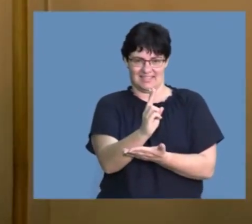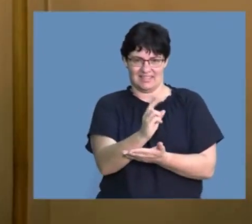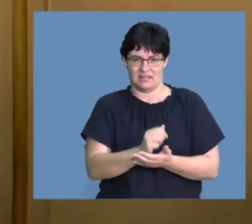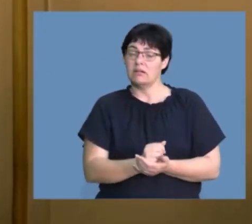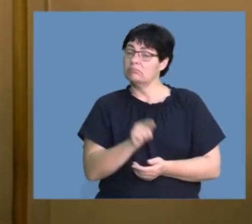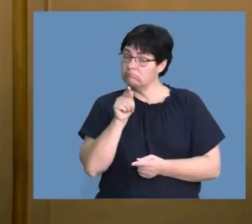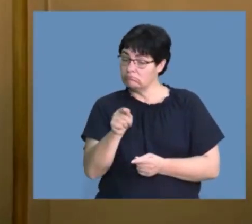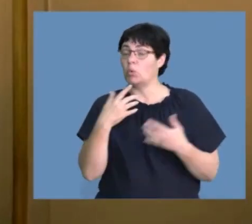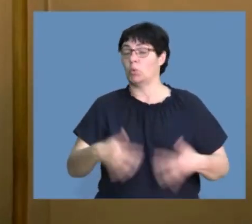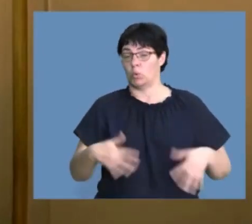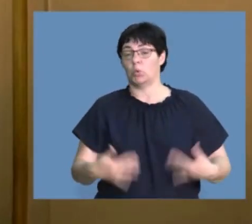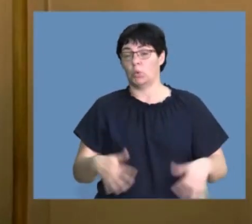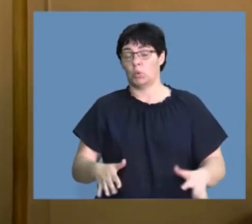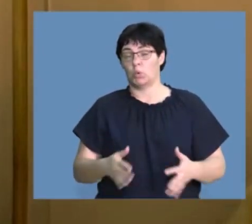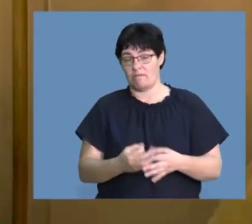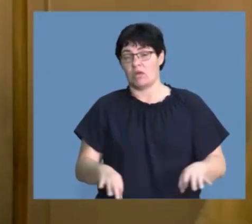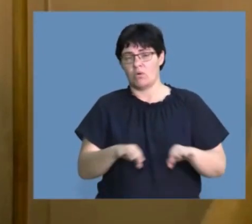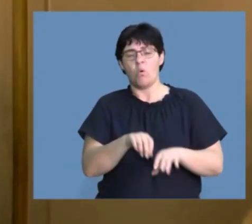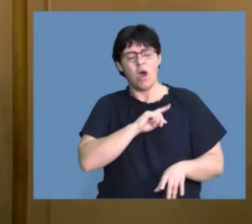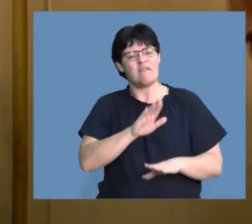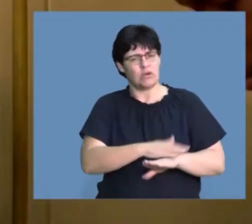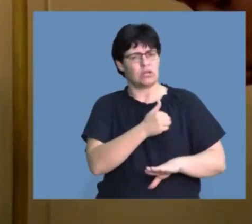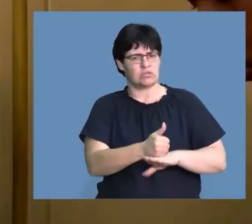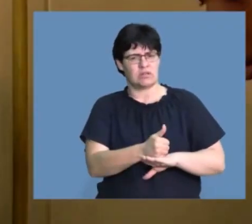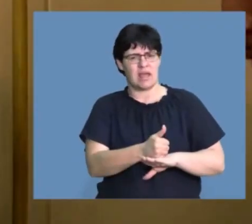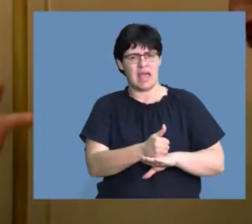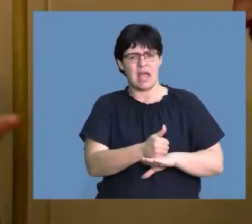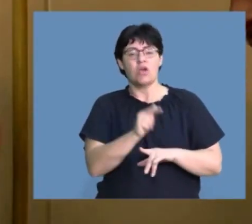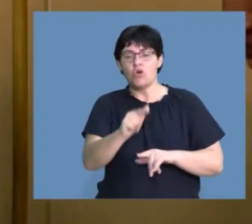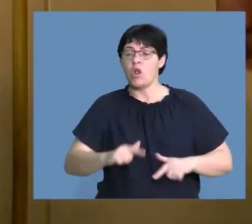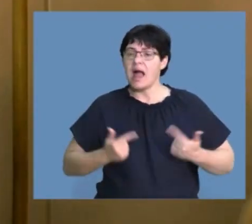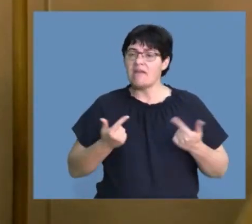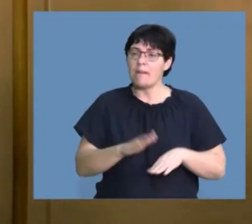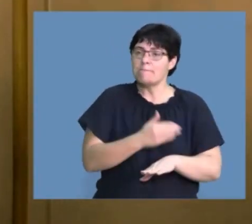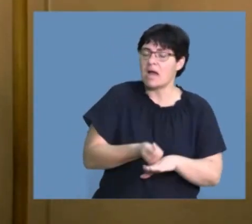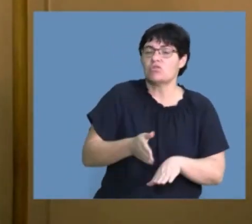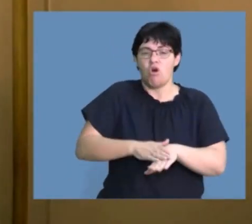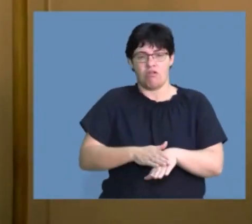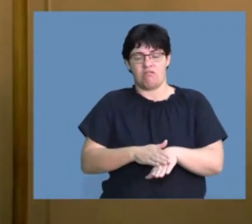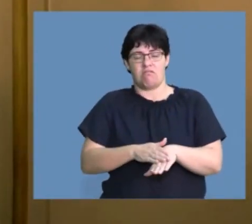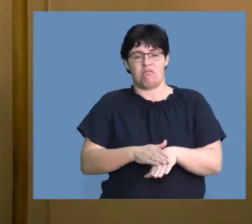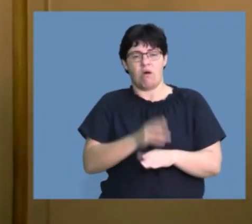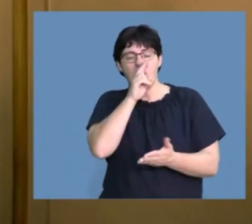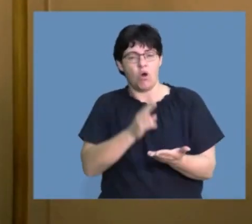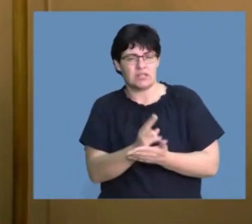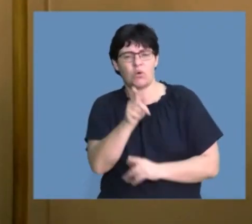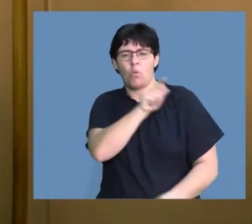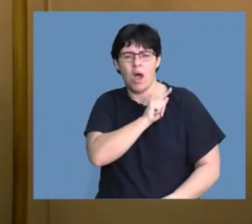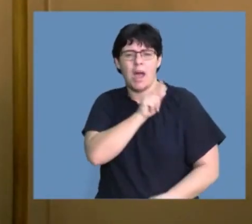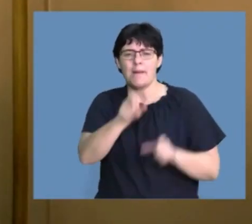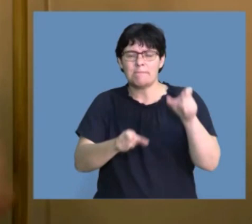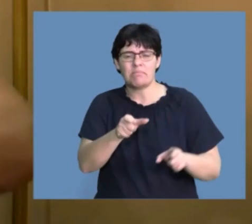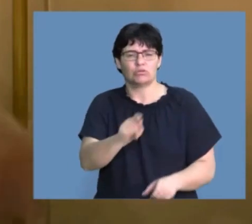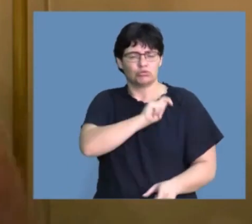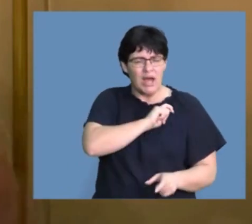That's really a great value because it's a foundation in life. We can base everything on honesty. Then people trust us. We're honest in